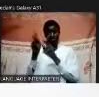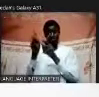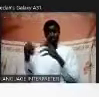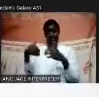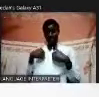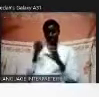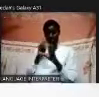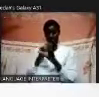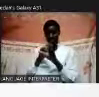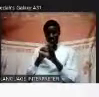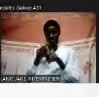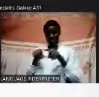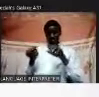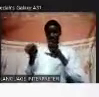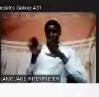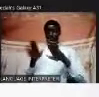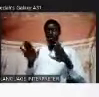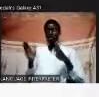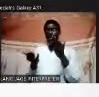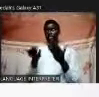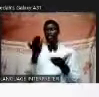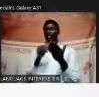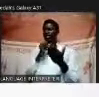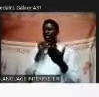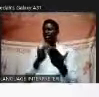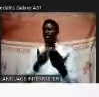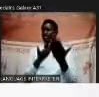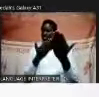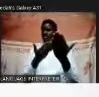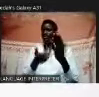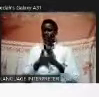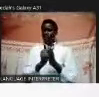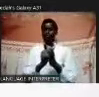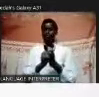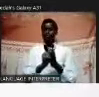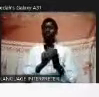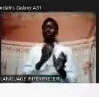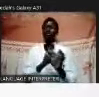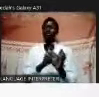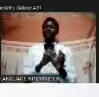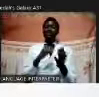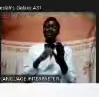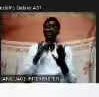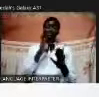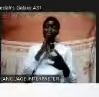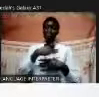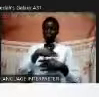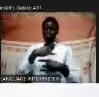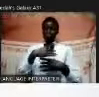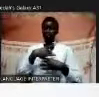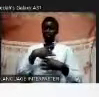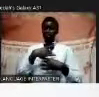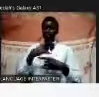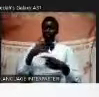children might not present with those disabilities. So it would be interesting to know how many